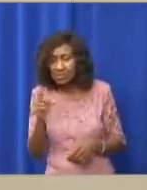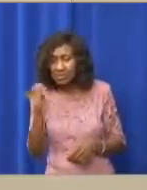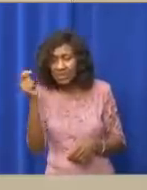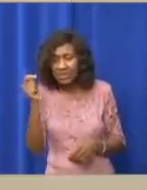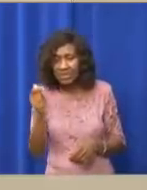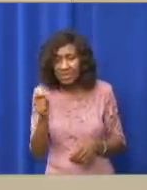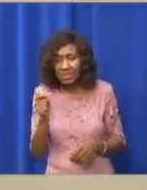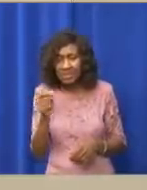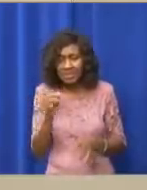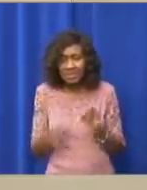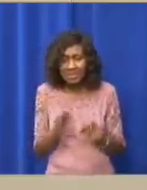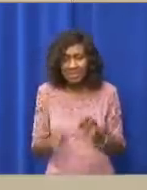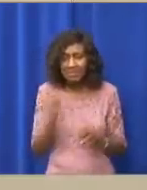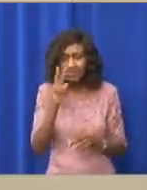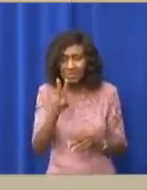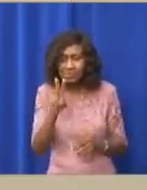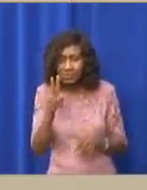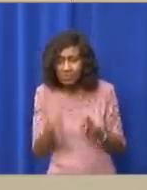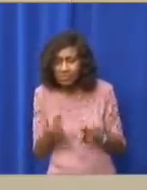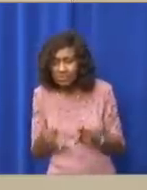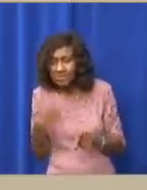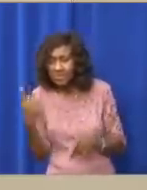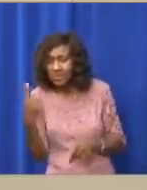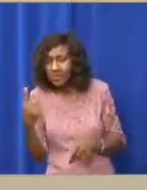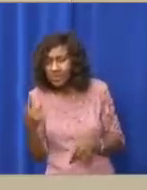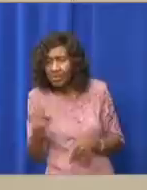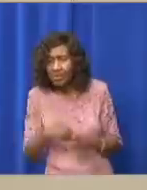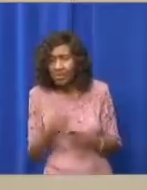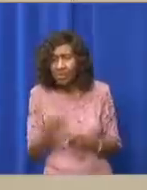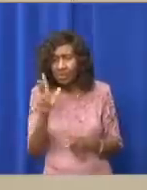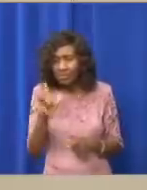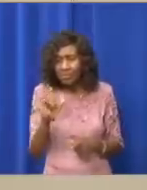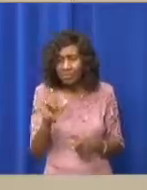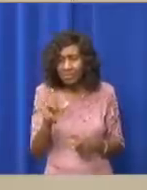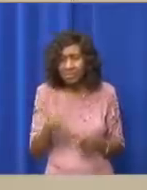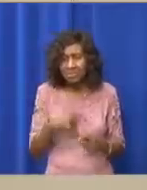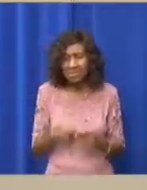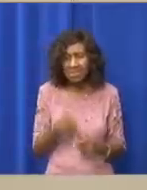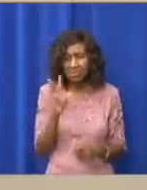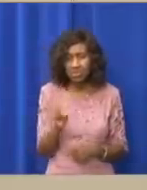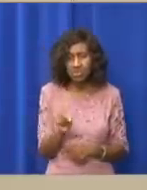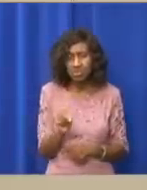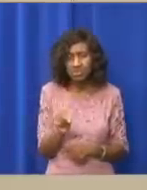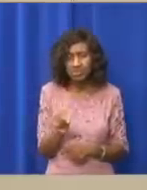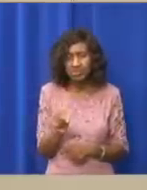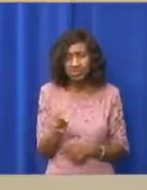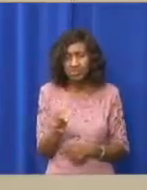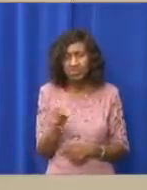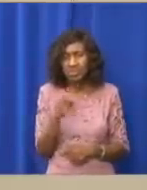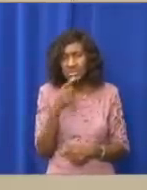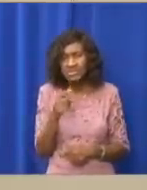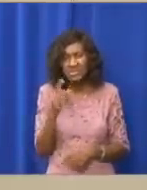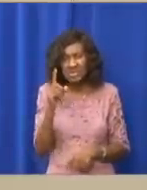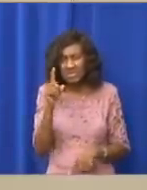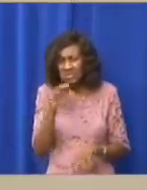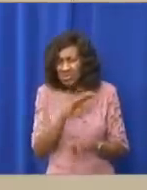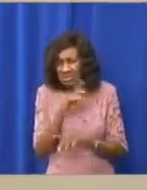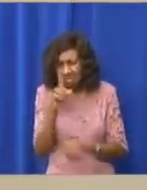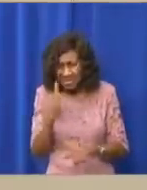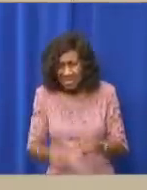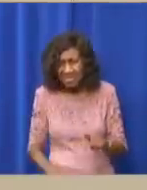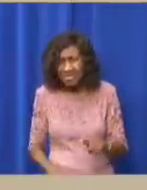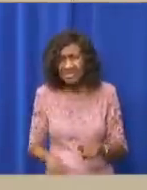is it 2 people only or is it 3? And if it's 3, then it's over the limit. They do not have the bandwidth,